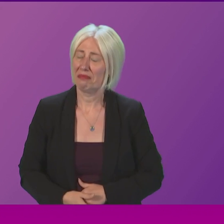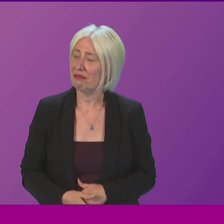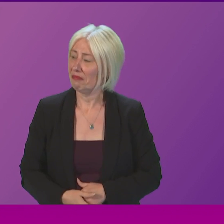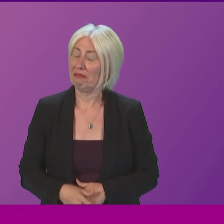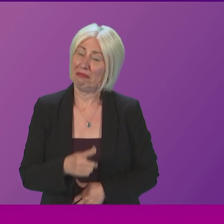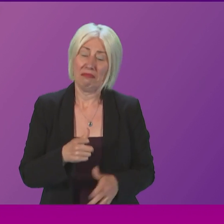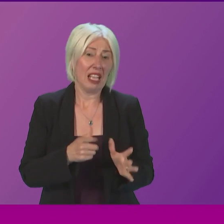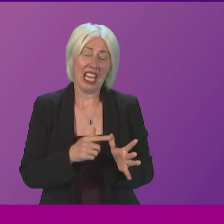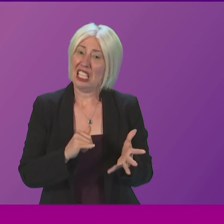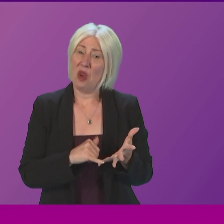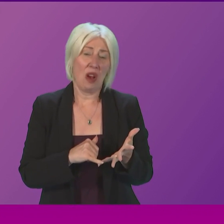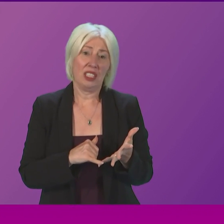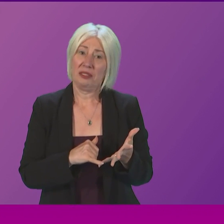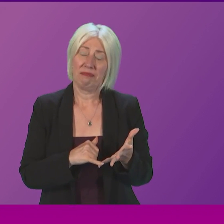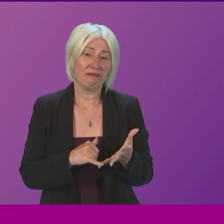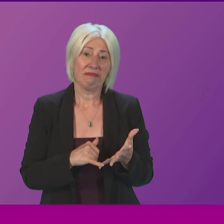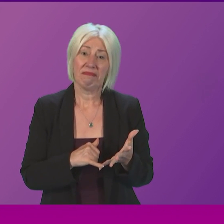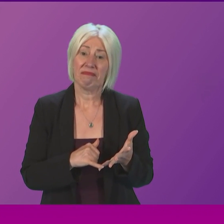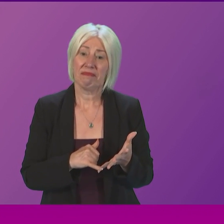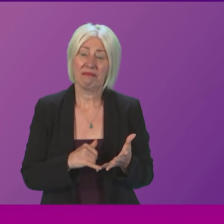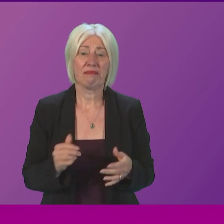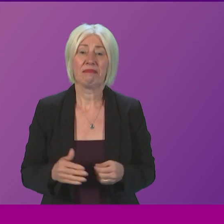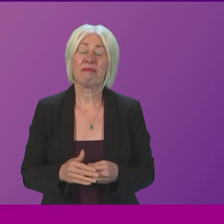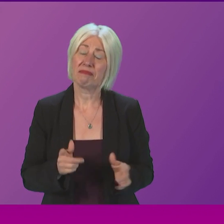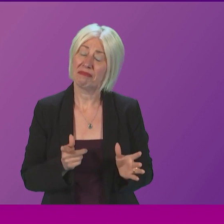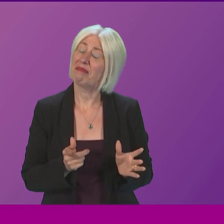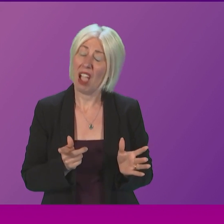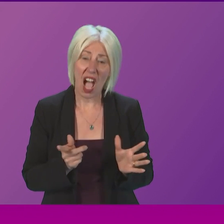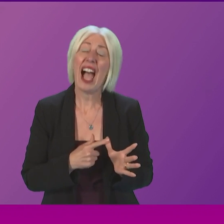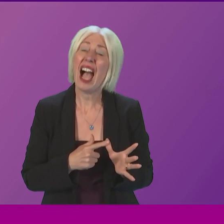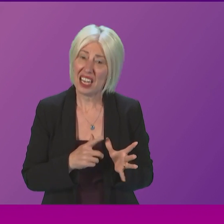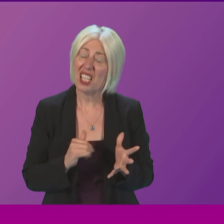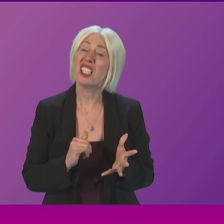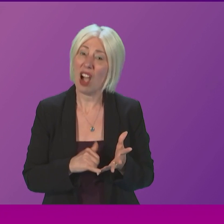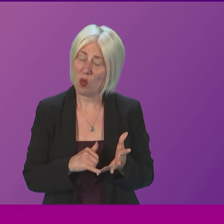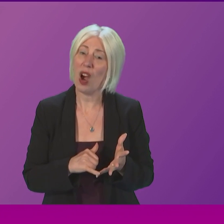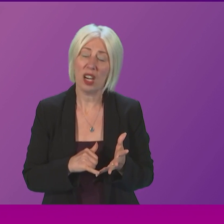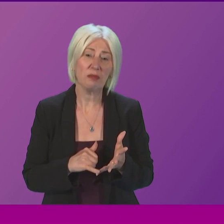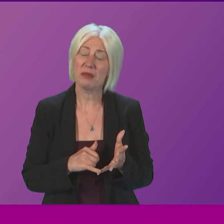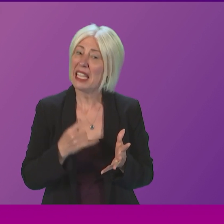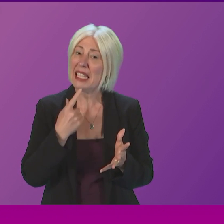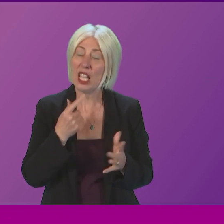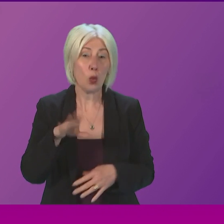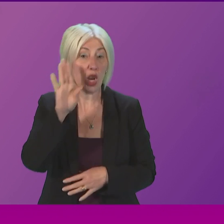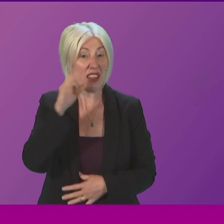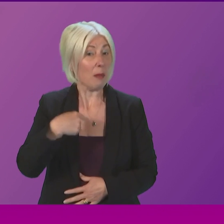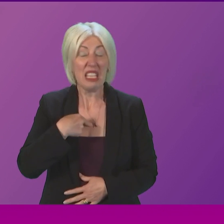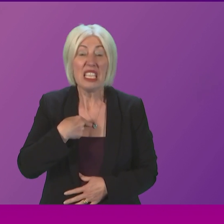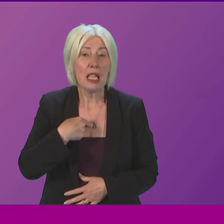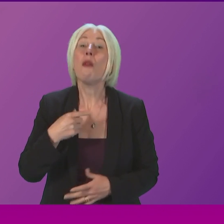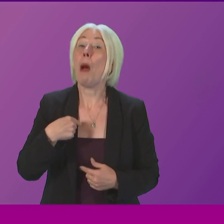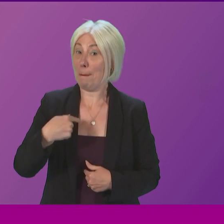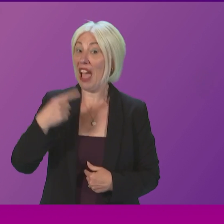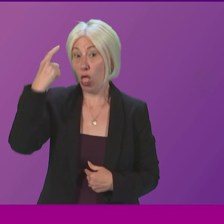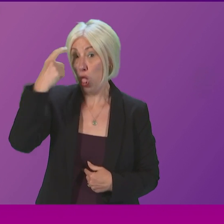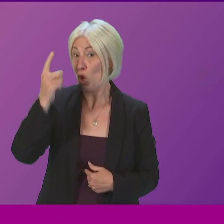And Anna Sauer. Thank you. And Anna Sauer says that he doesn't want to hear from me. I'll tell him my